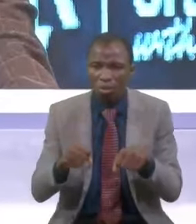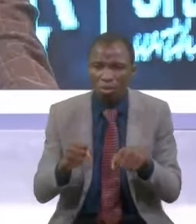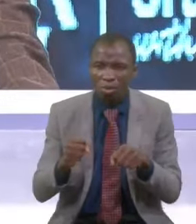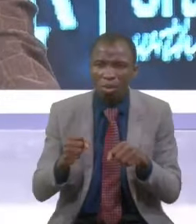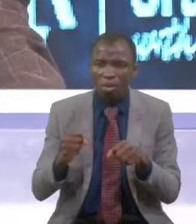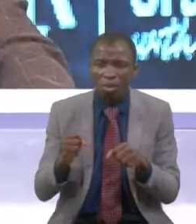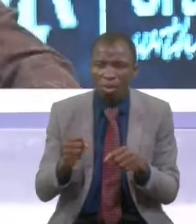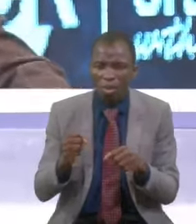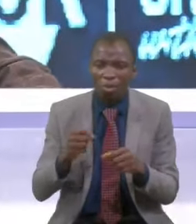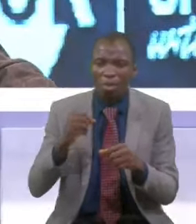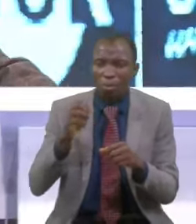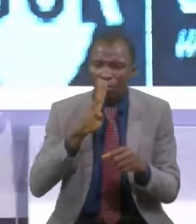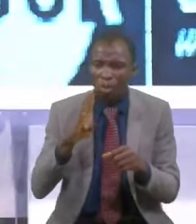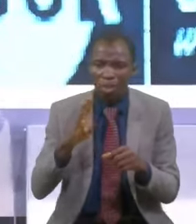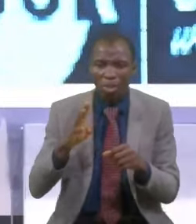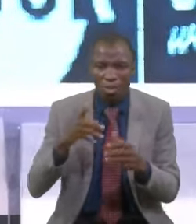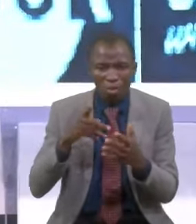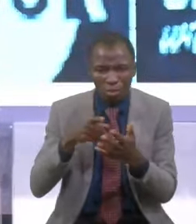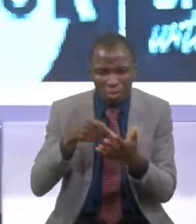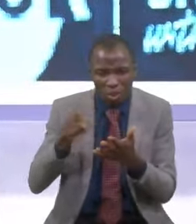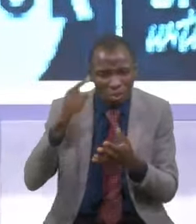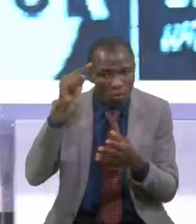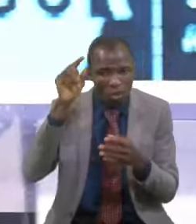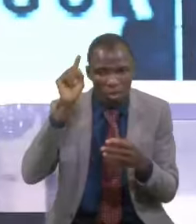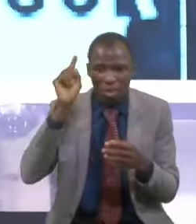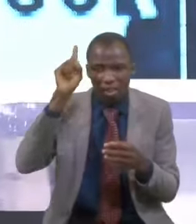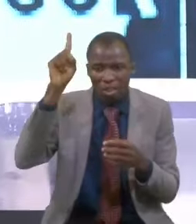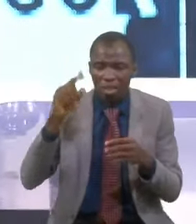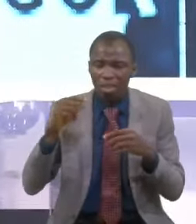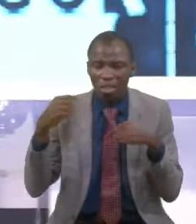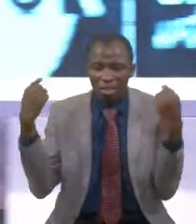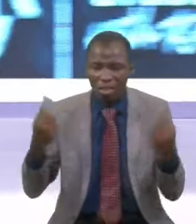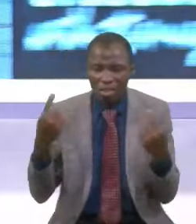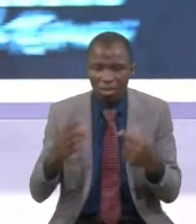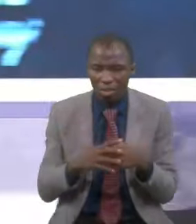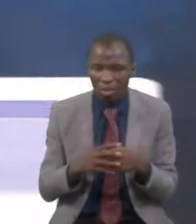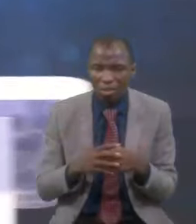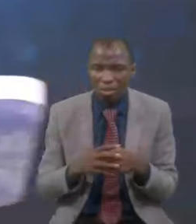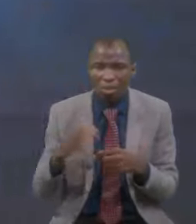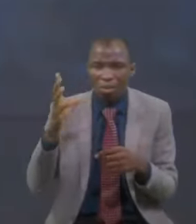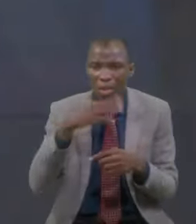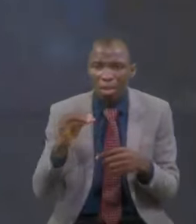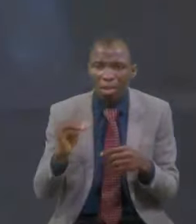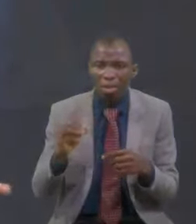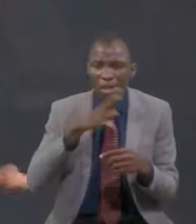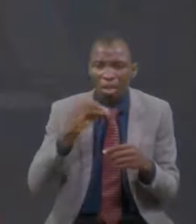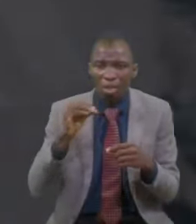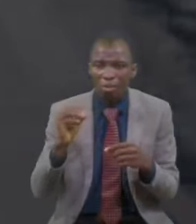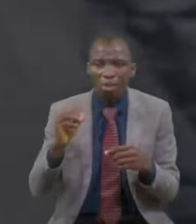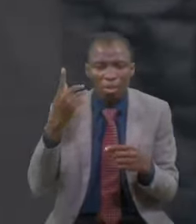transgression. And the wound and the judgment that shall come on the transgressor for